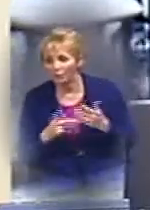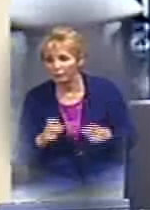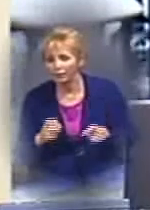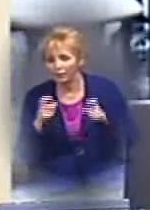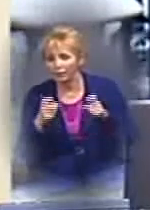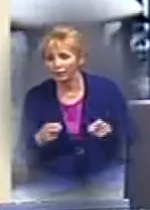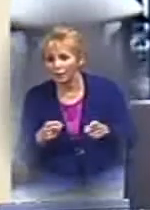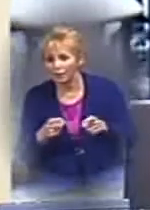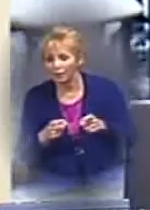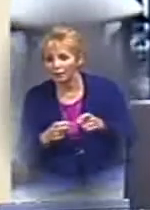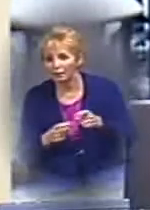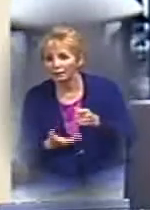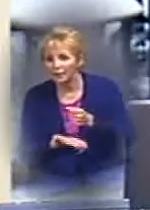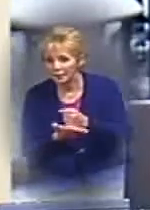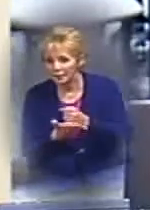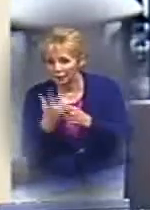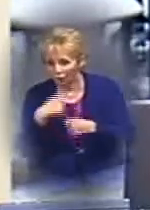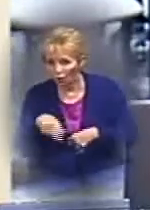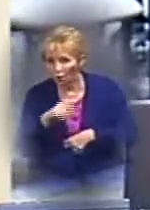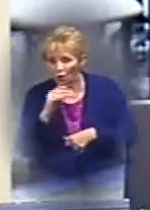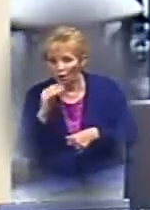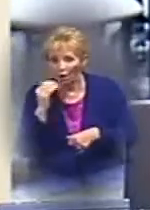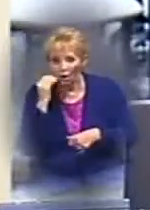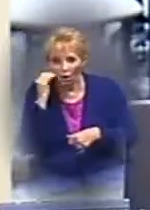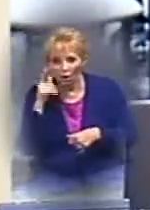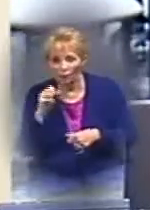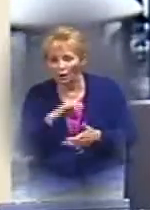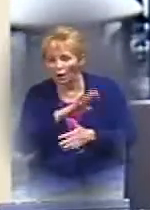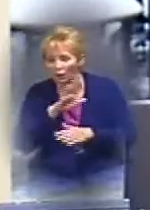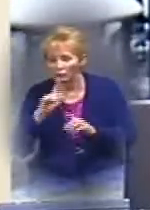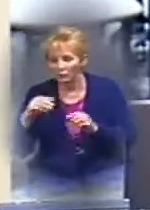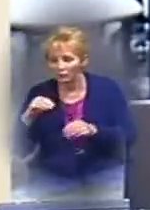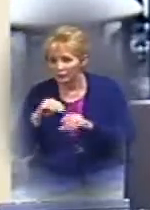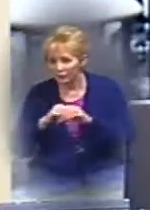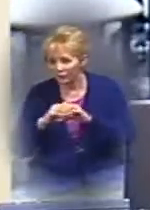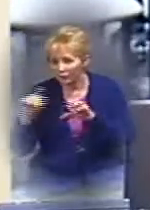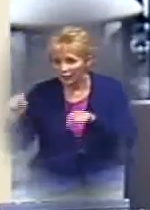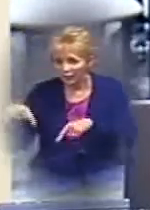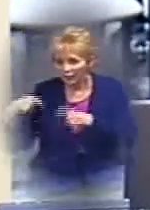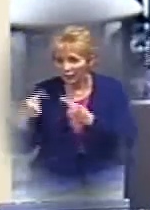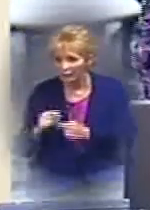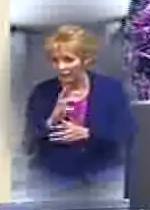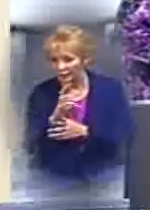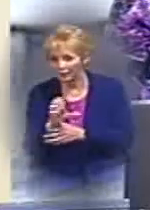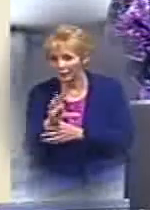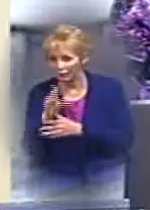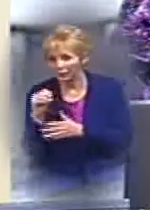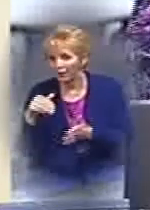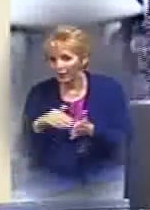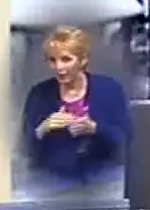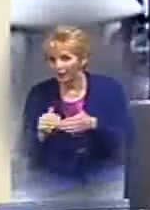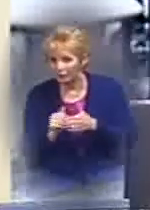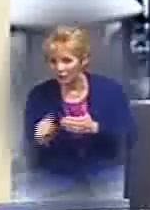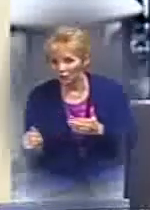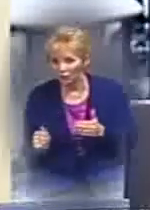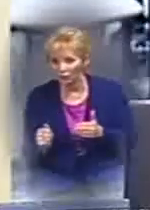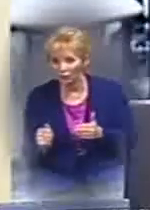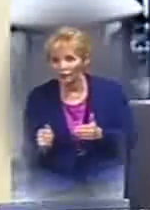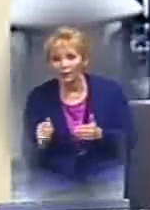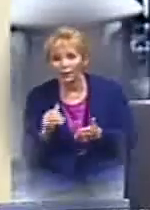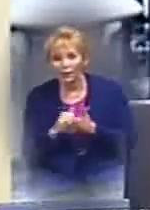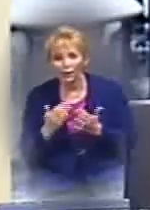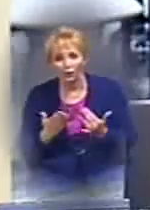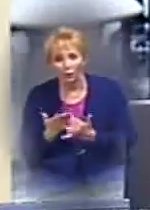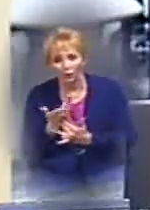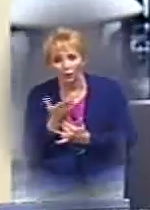provided assistance to the homeless. The total investment over the past 10 years is around $650,000, and that is through